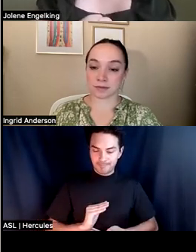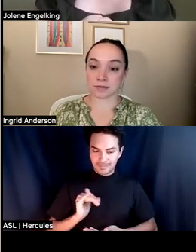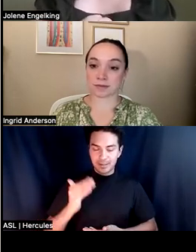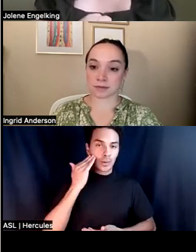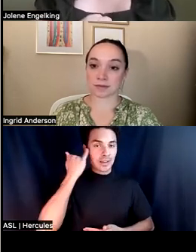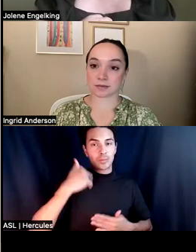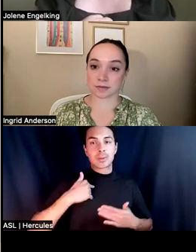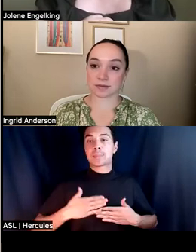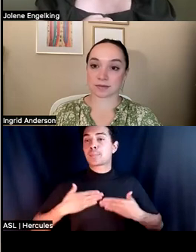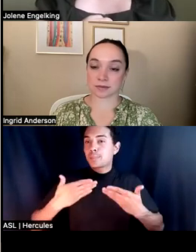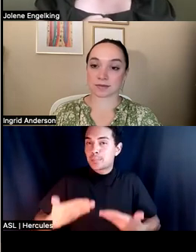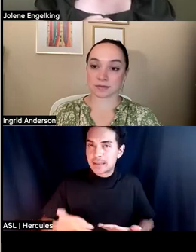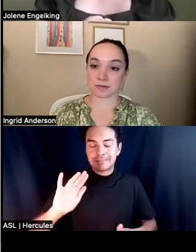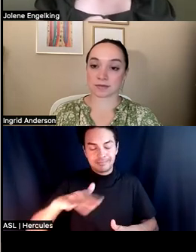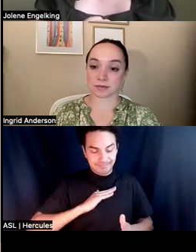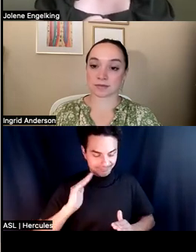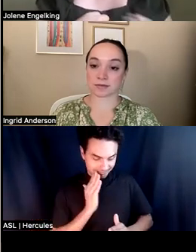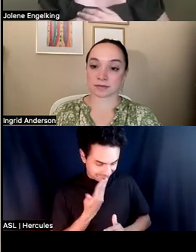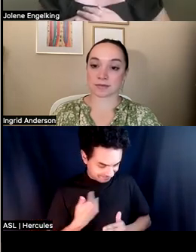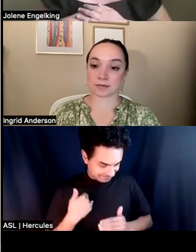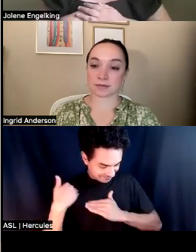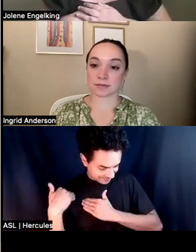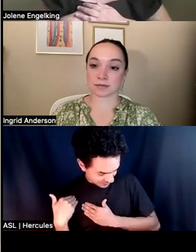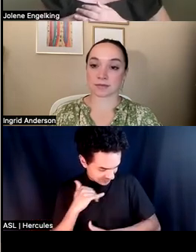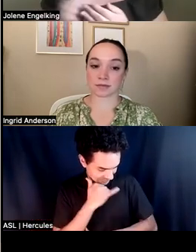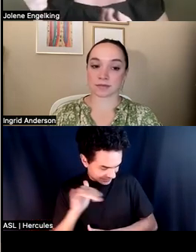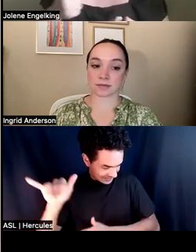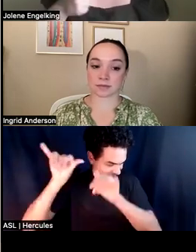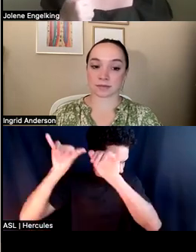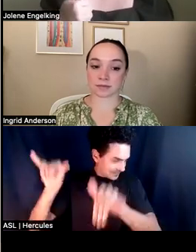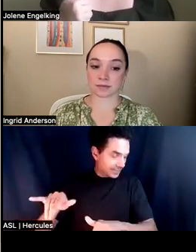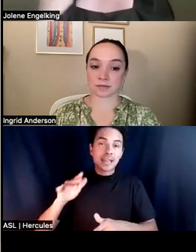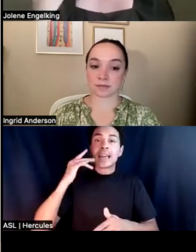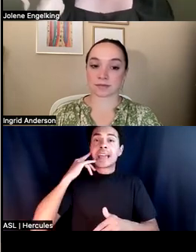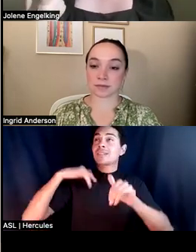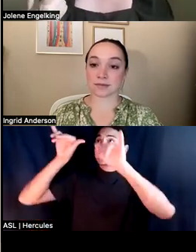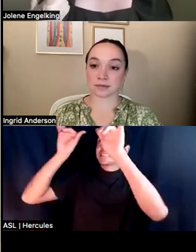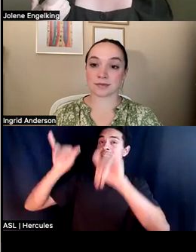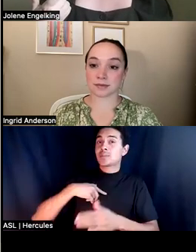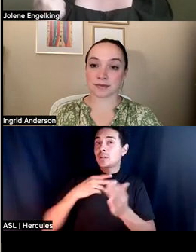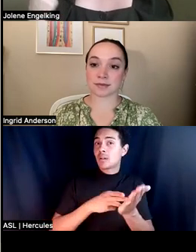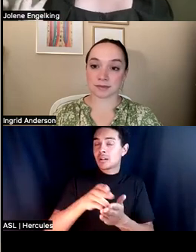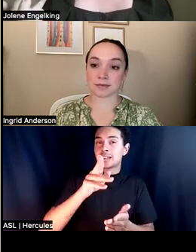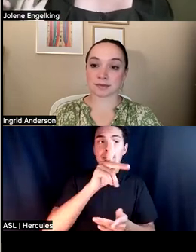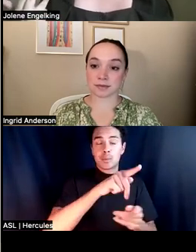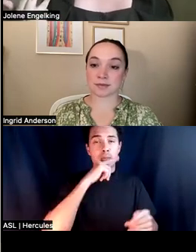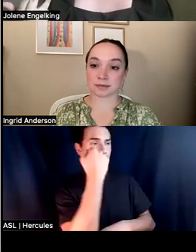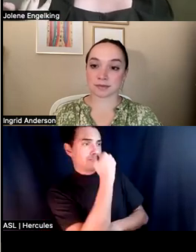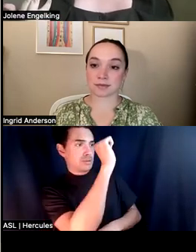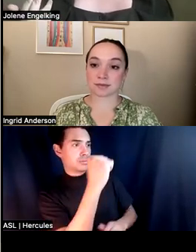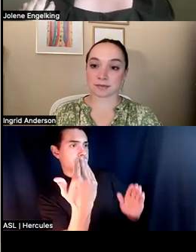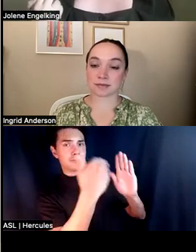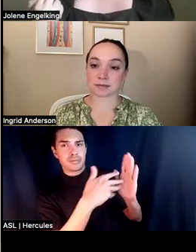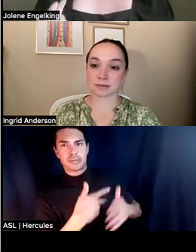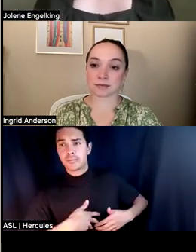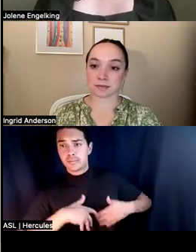admit the faults that have happened within our system, does that set us up for community backlash, retaliation, lawsuits,